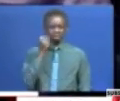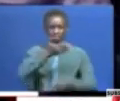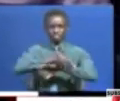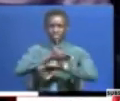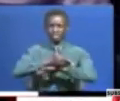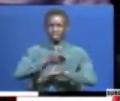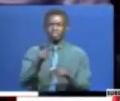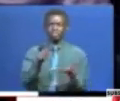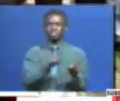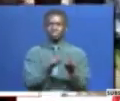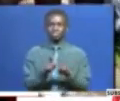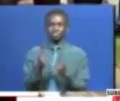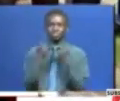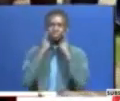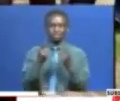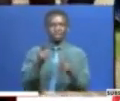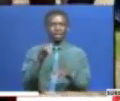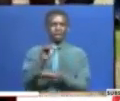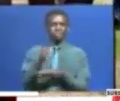to meet Jesus.